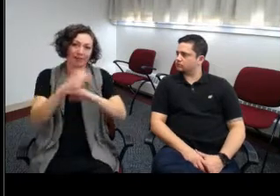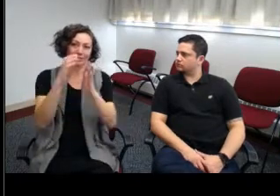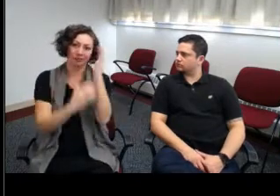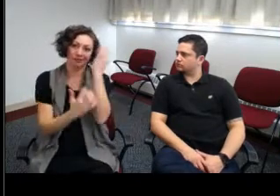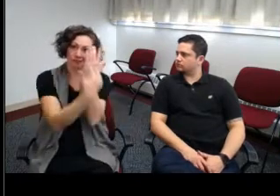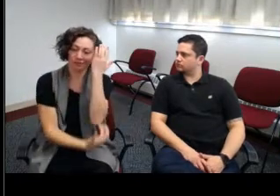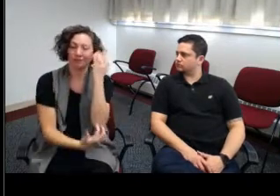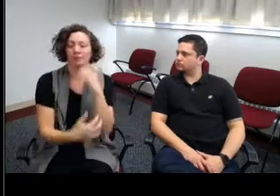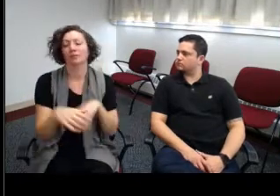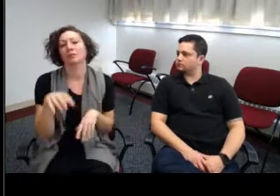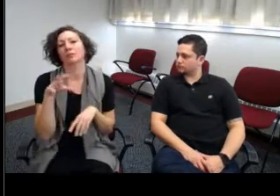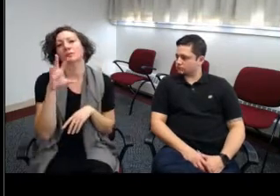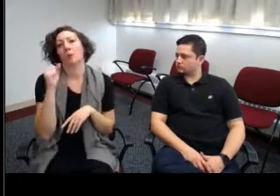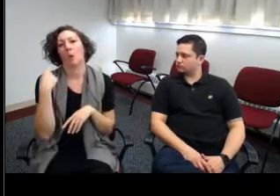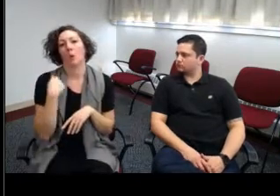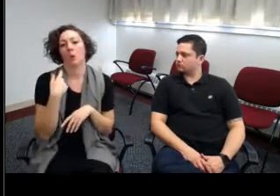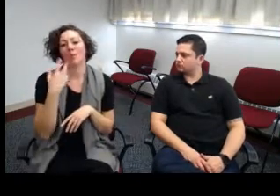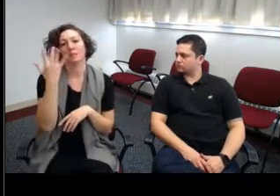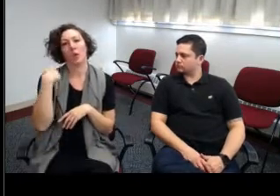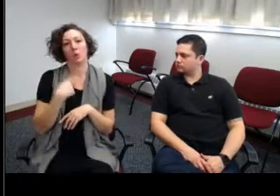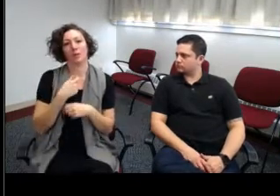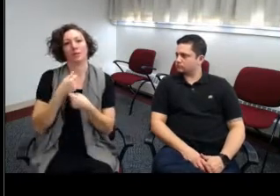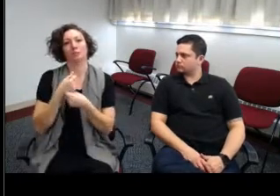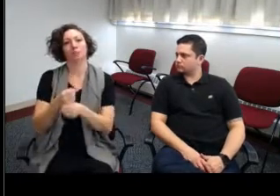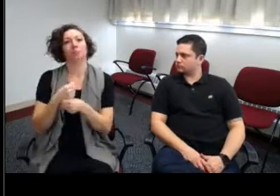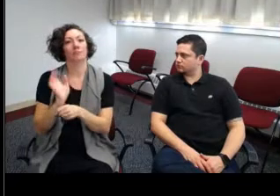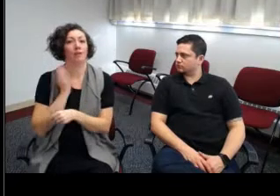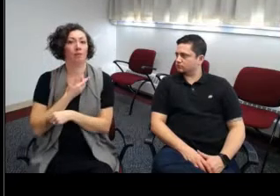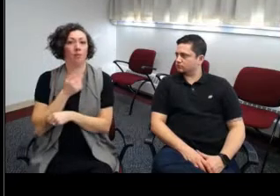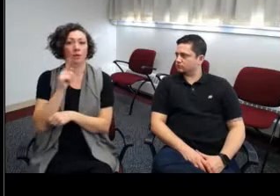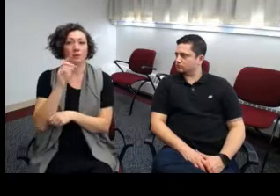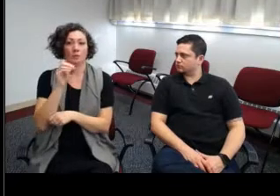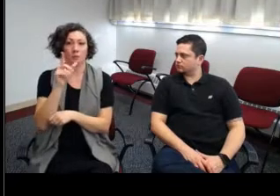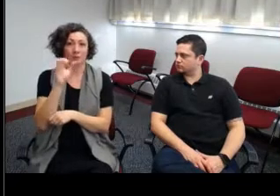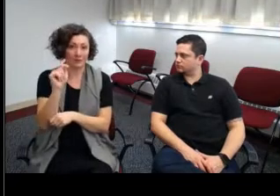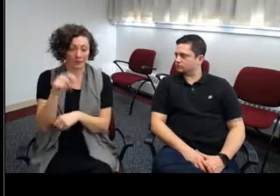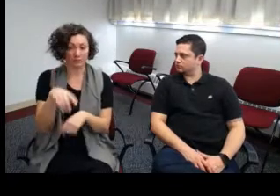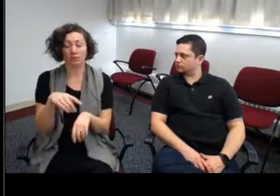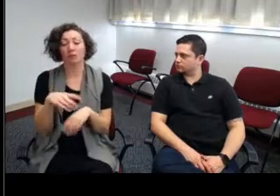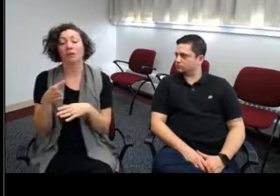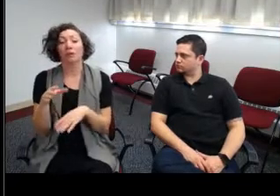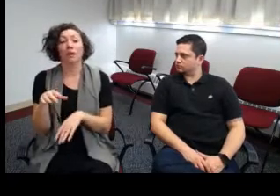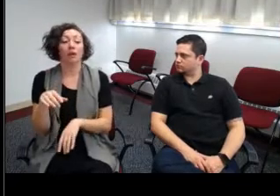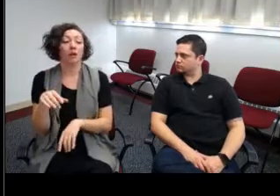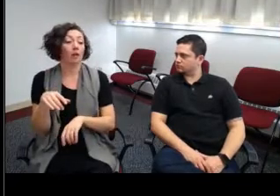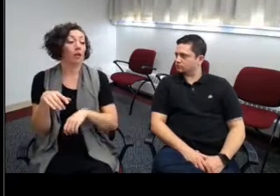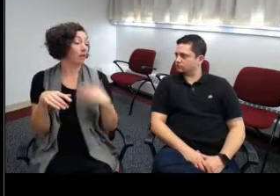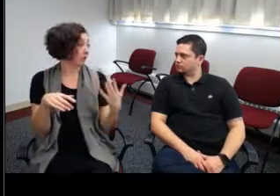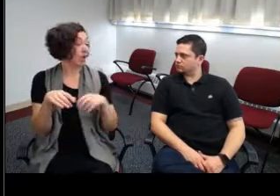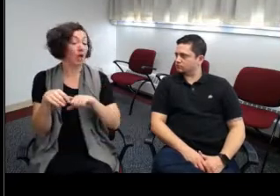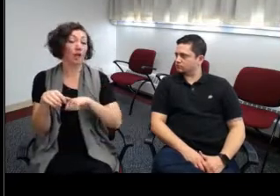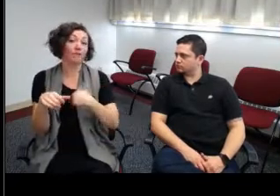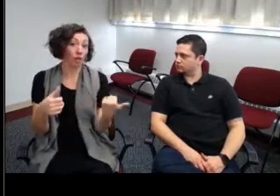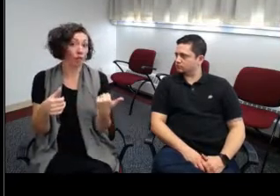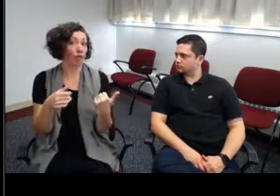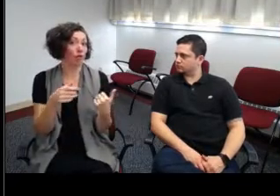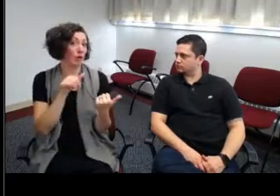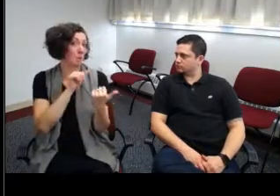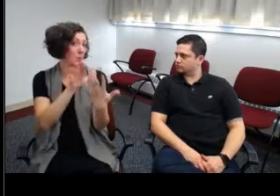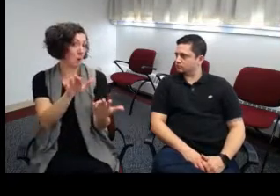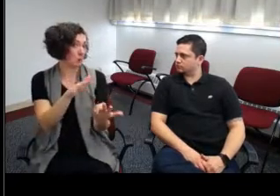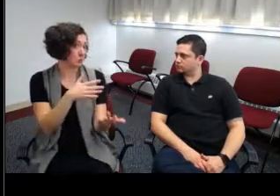just considering all of, pieces of working with the deaf community and making sure that, it's